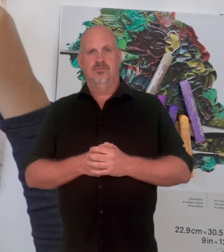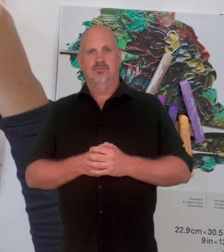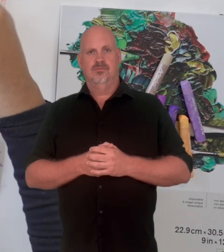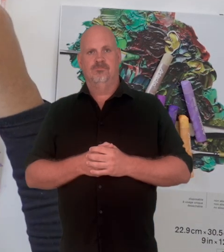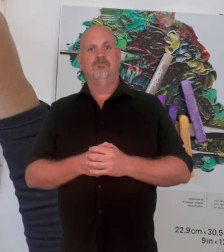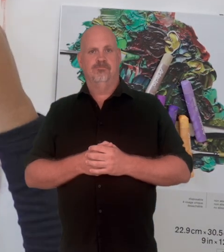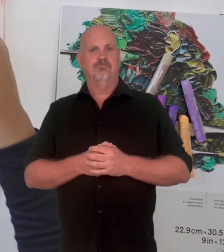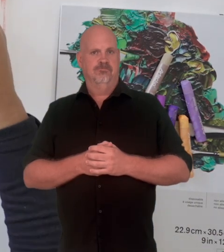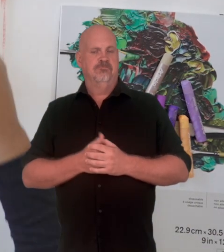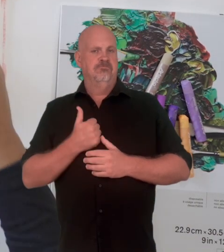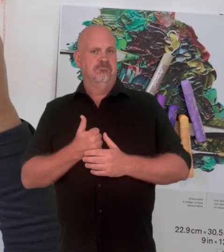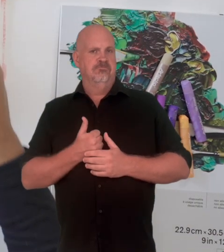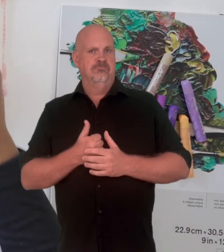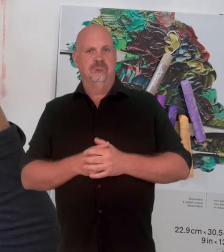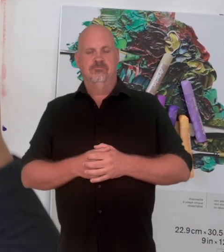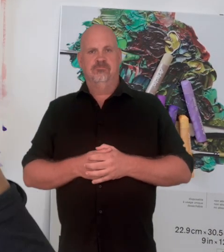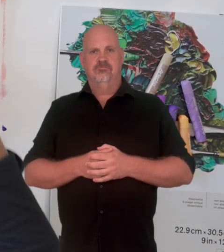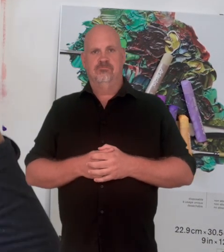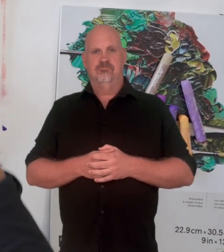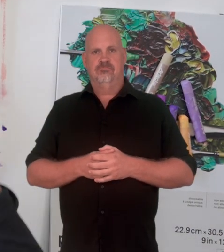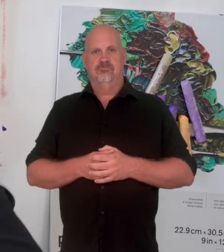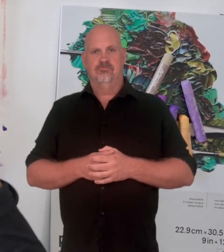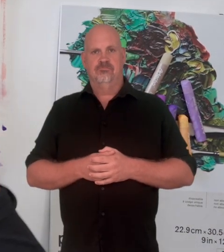Do this one in a deeper orange.